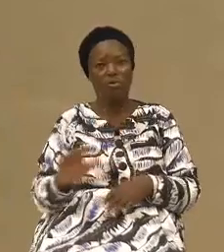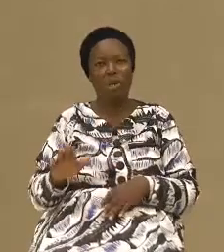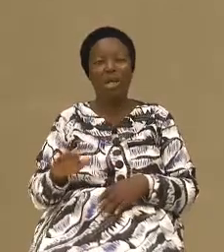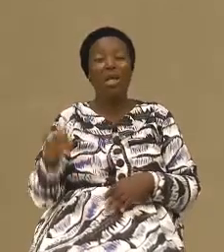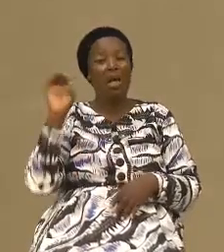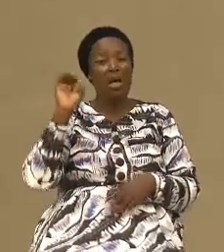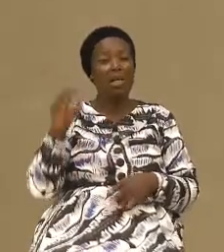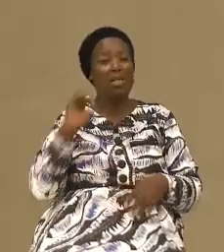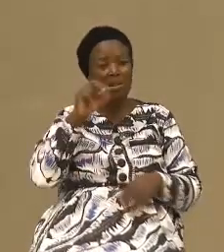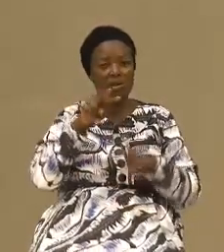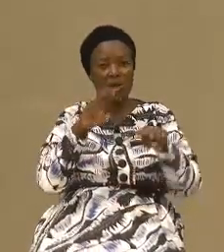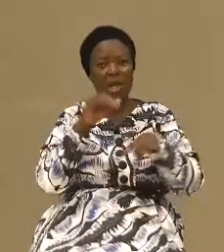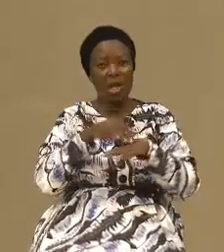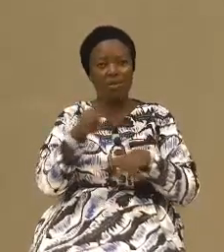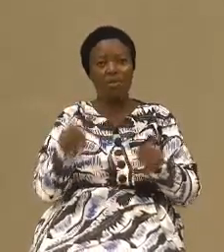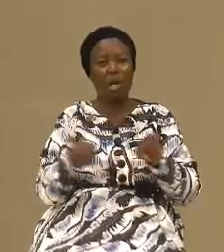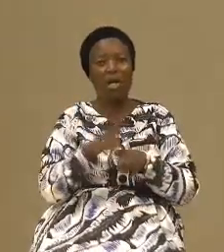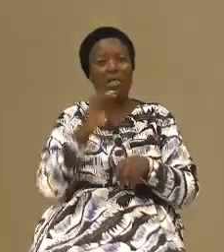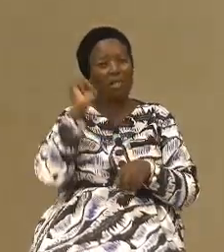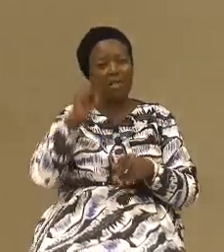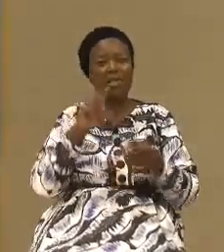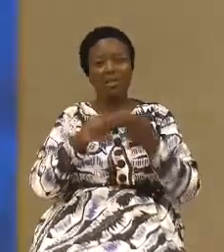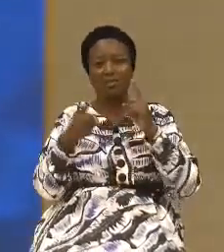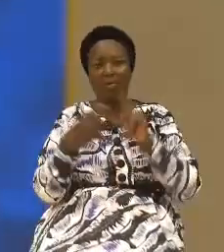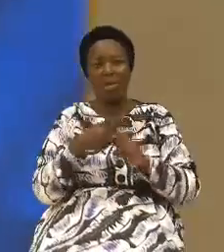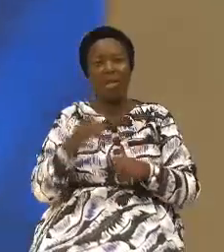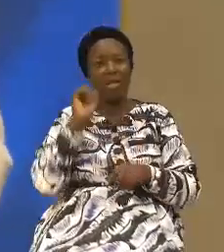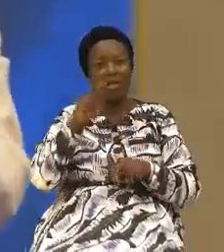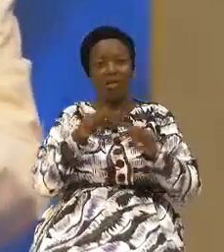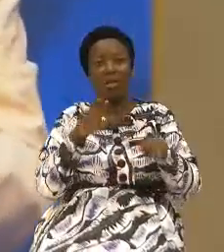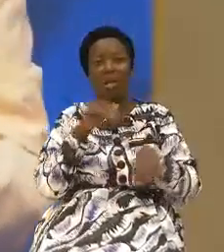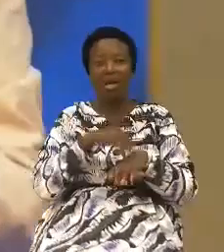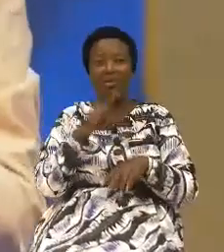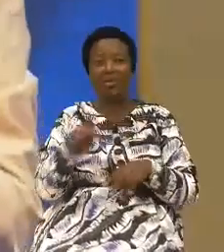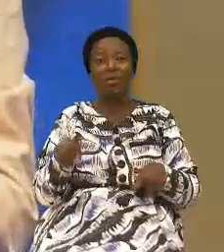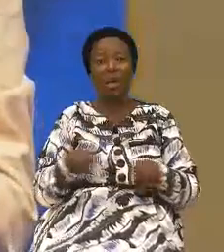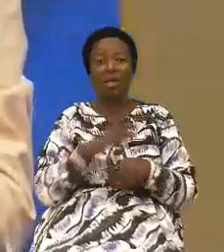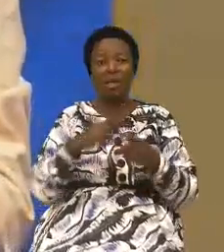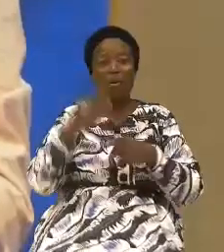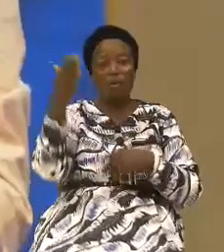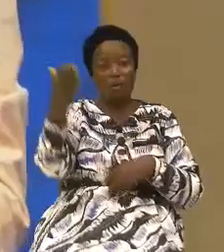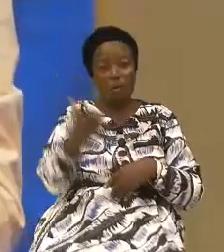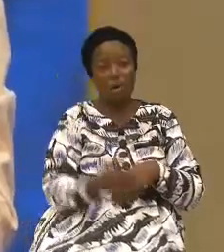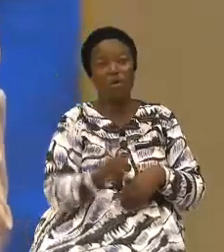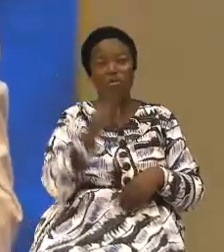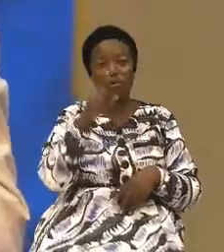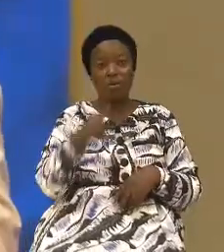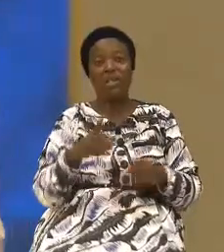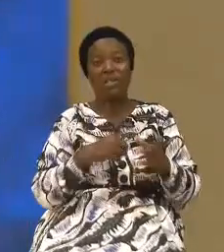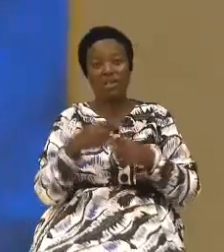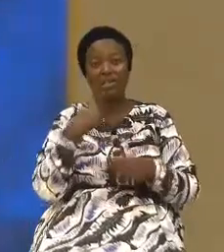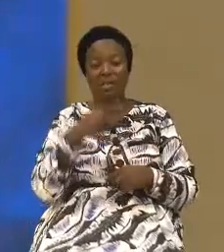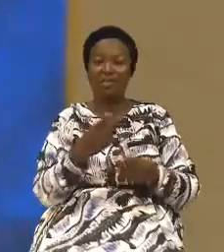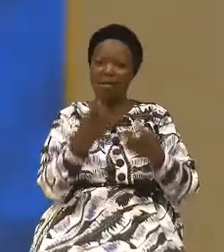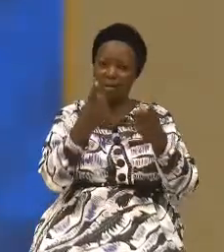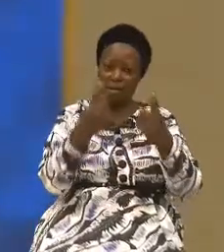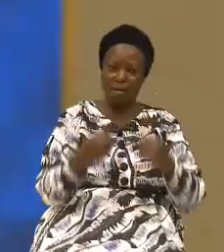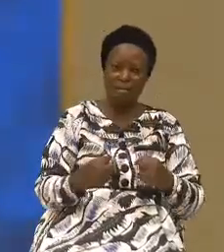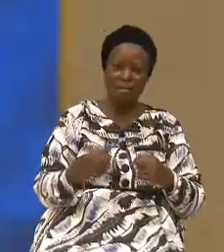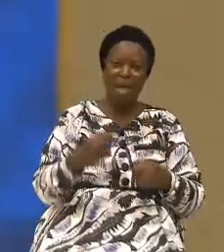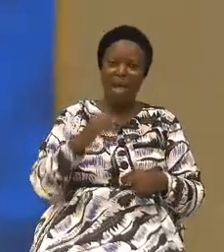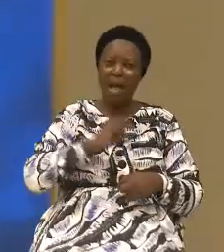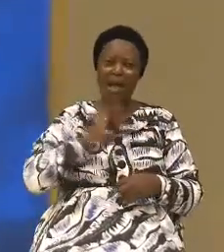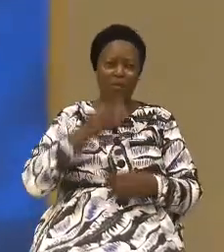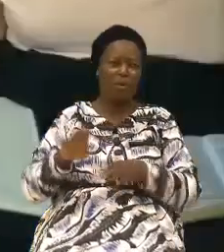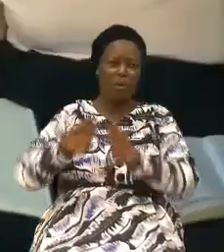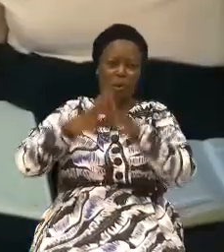as his friends, and he's looking at you and he welcomes you and he says, come, I will open the windows of